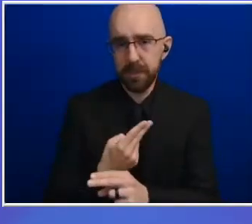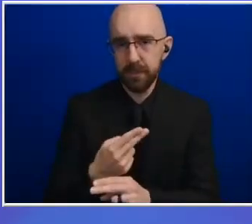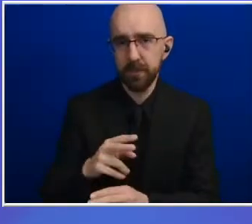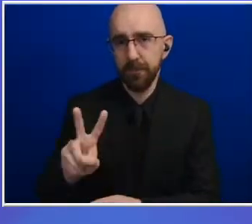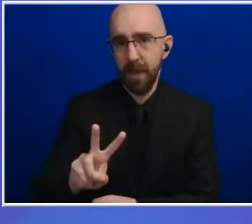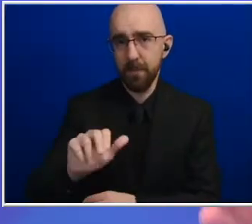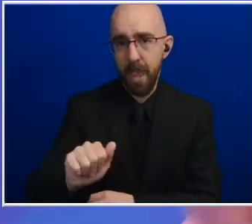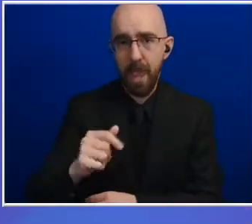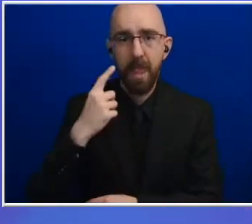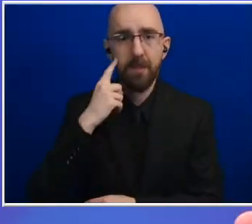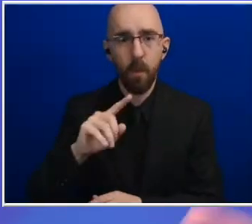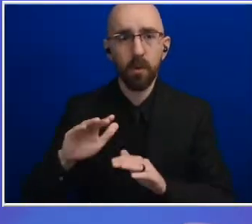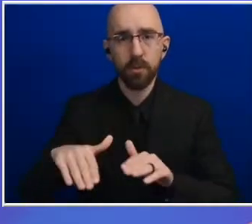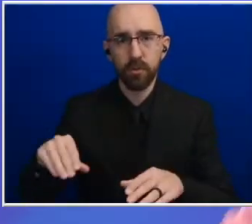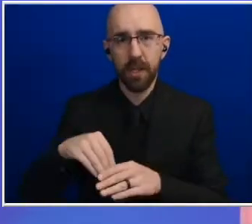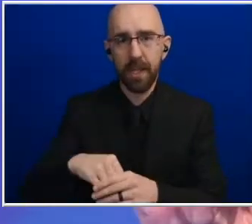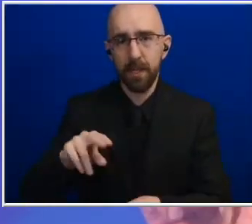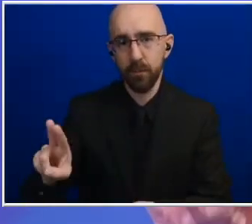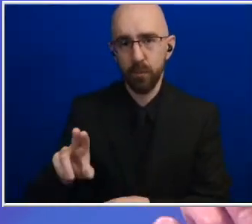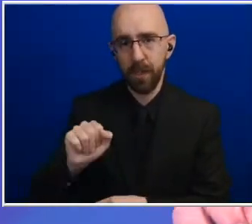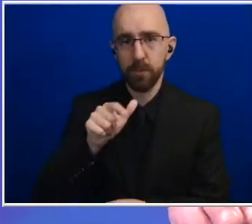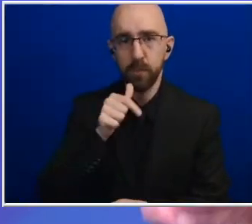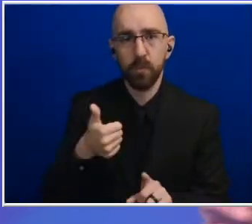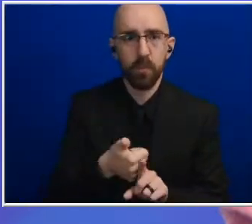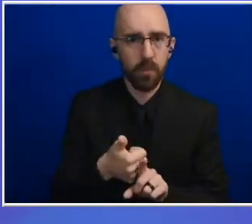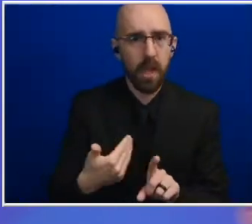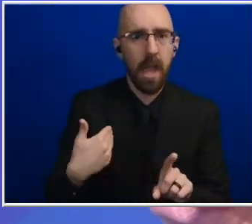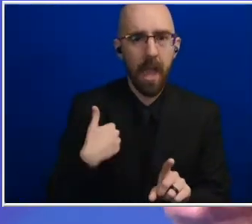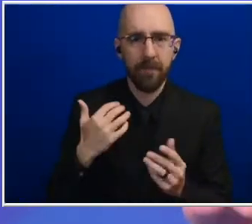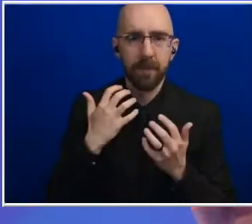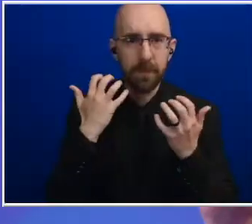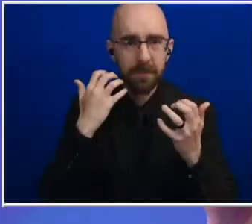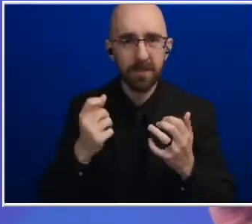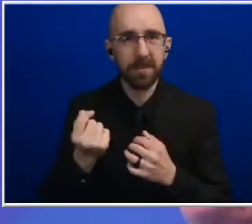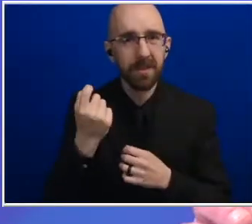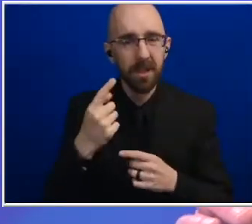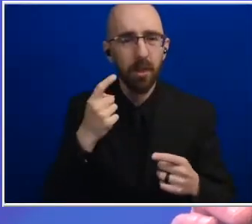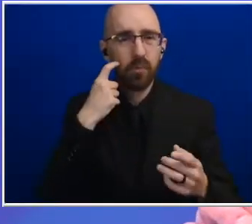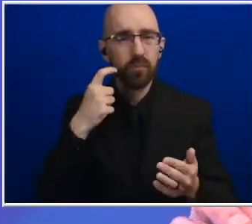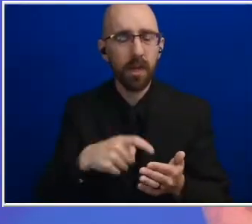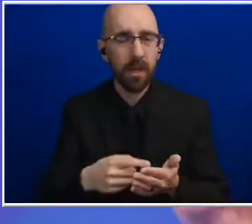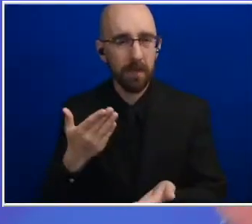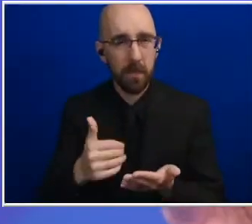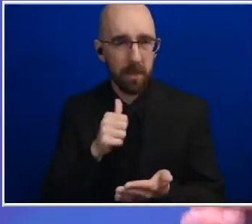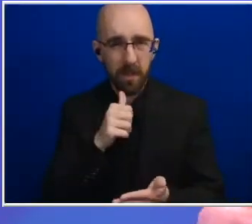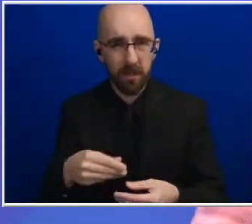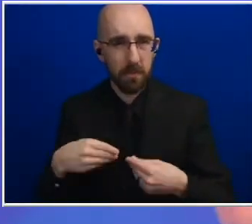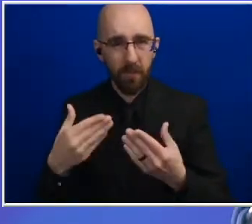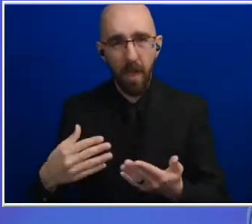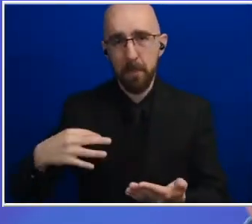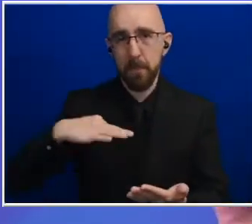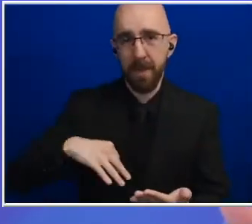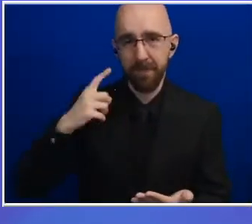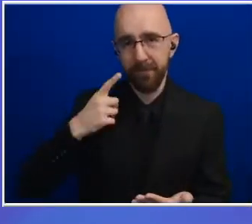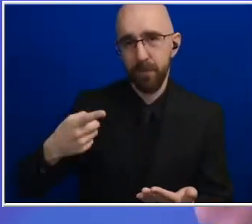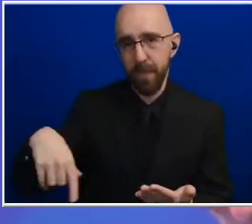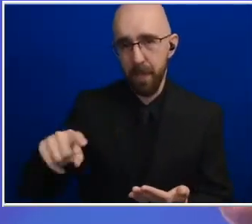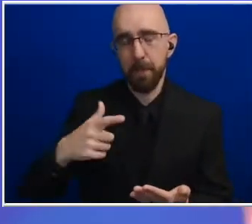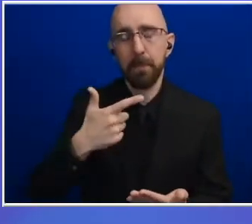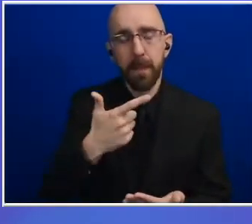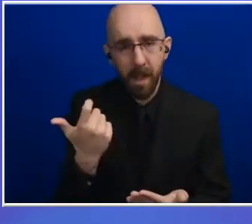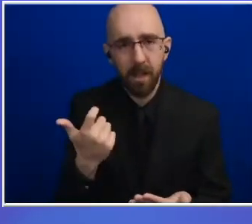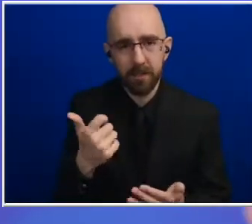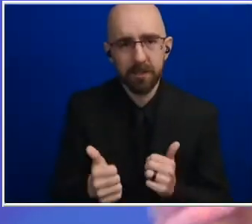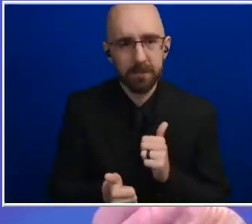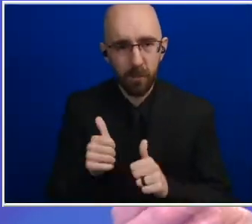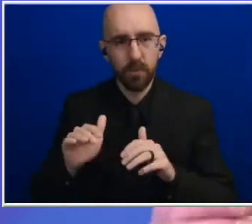children in the United States who have measles, but recognizing that it may not provide a benefit for them because most children, as